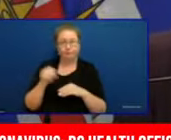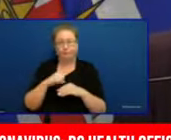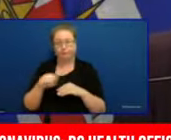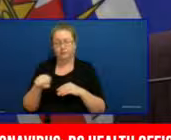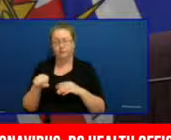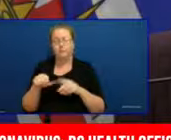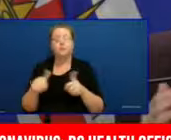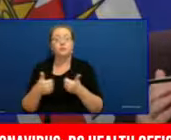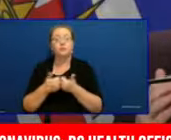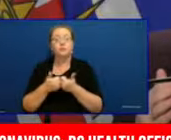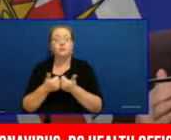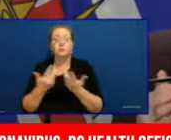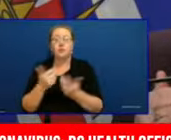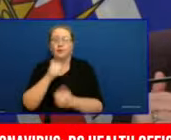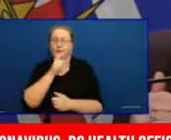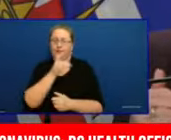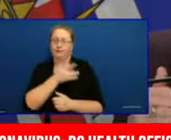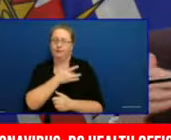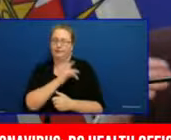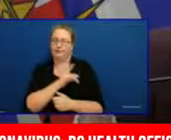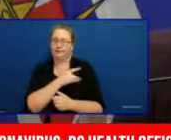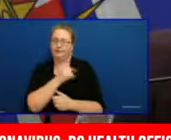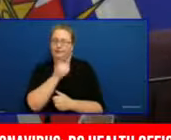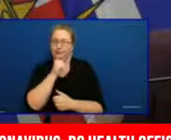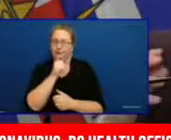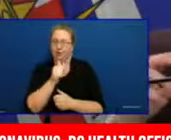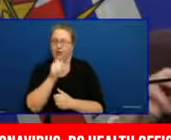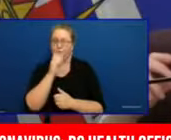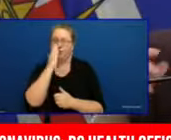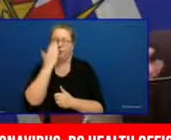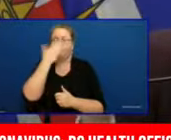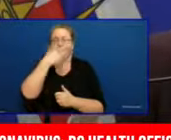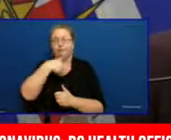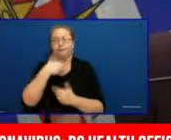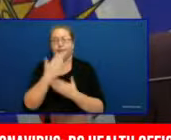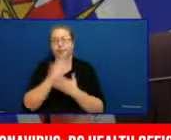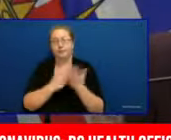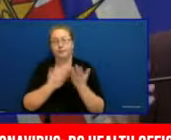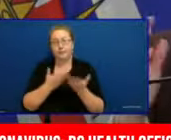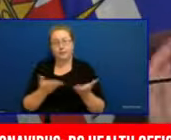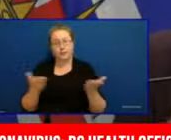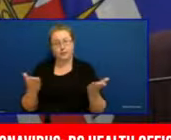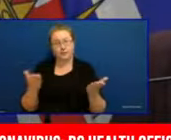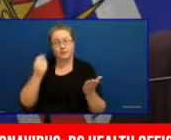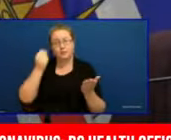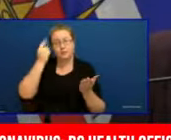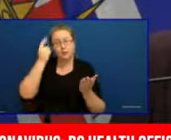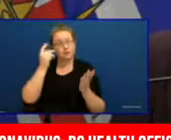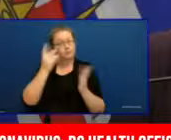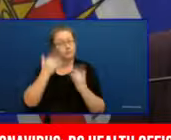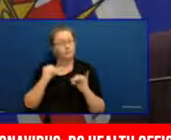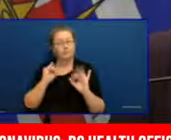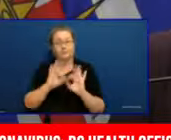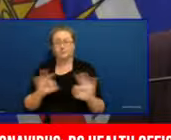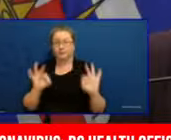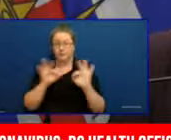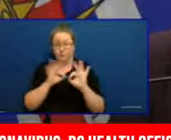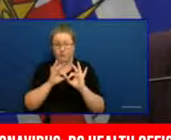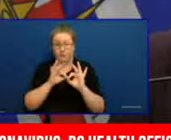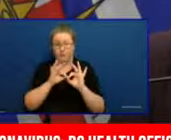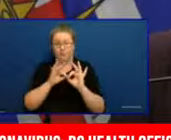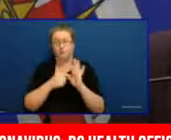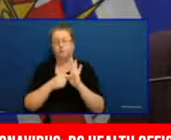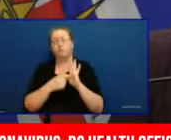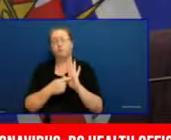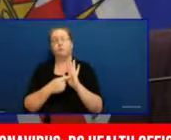we have are that they're not as sensitive, so they don't pick up certain things, but we do know that they can play an important